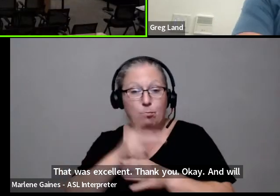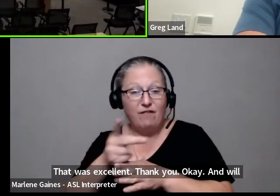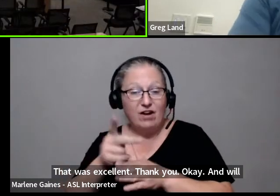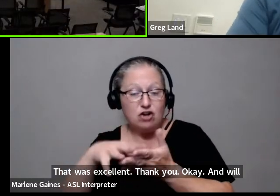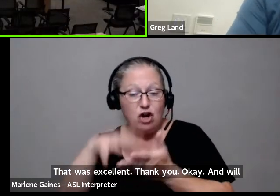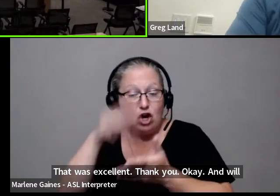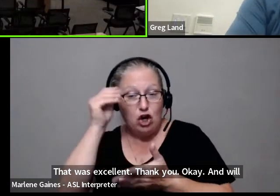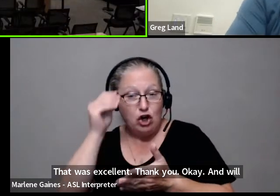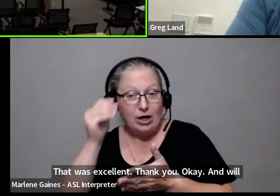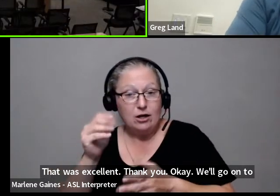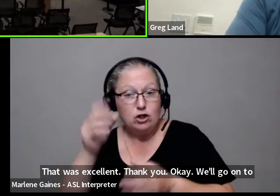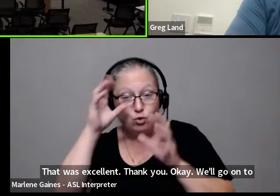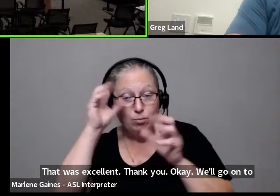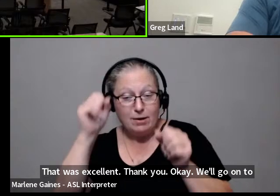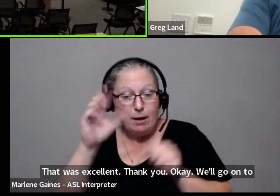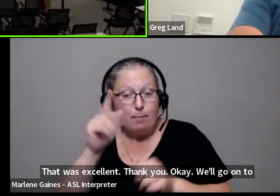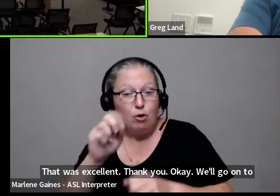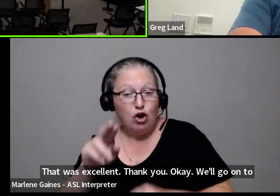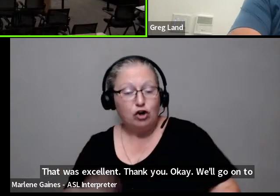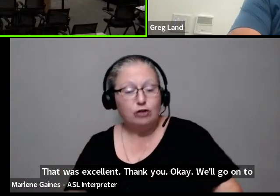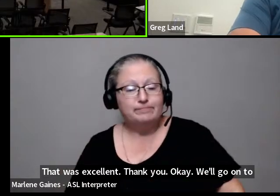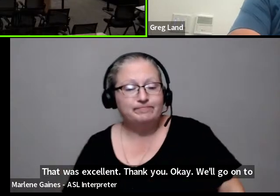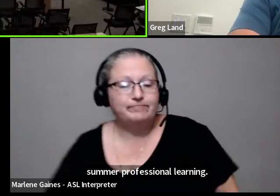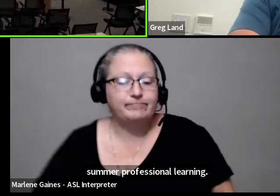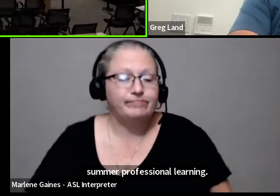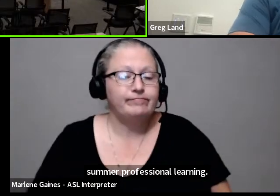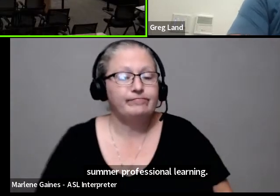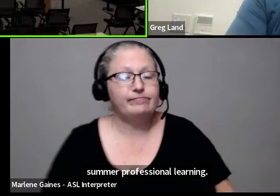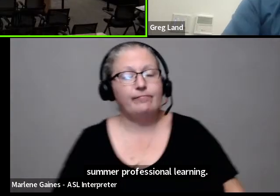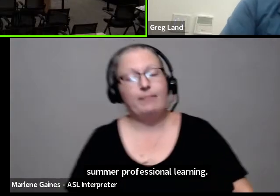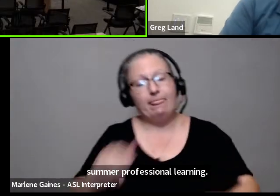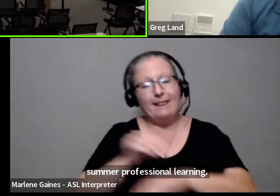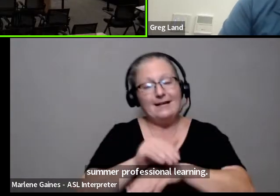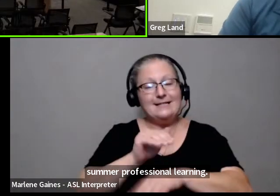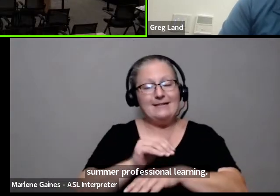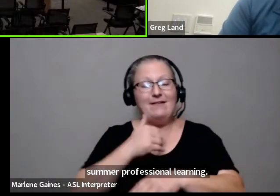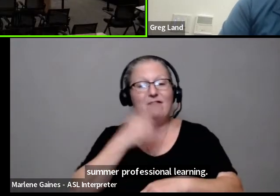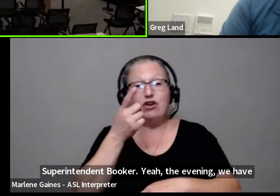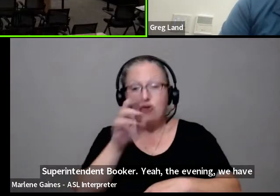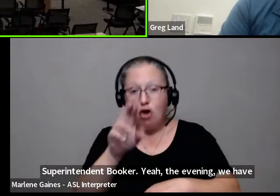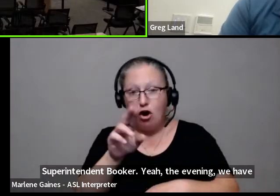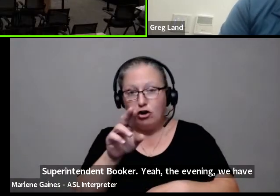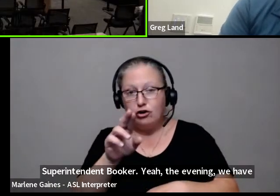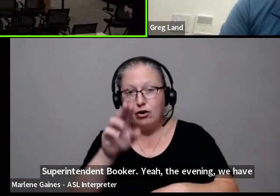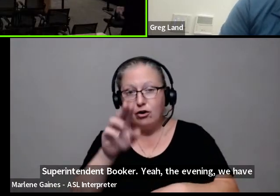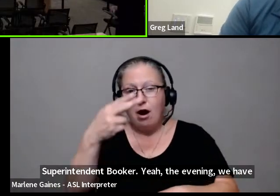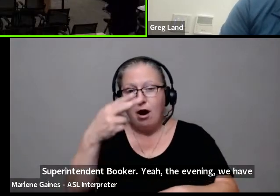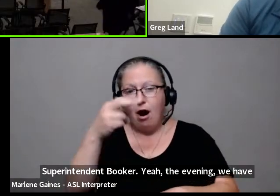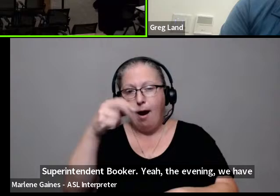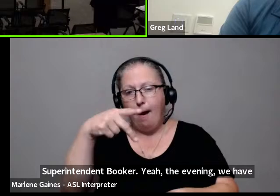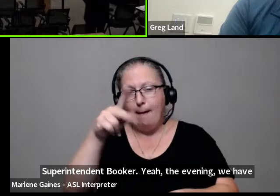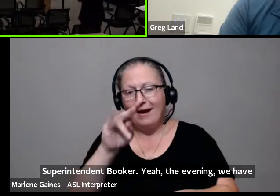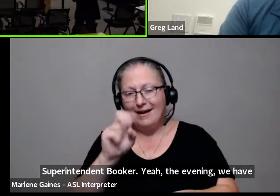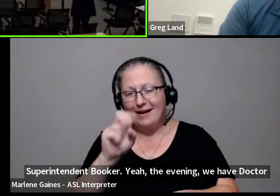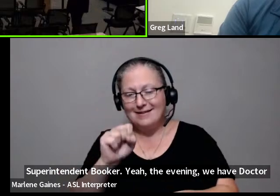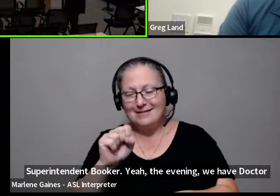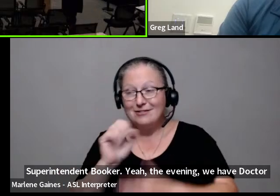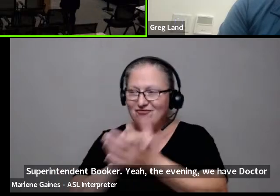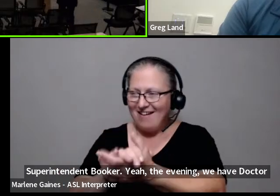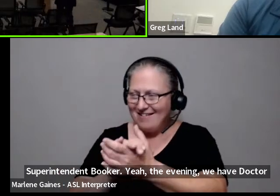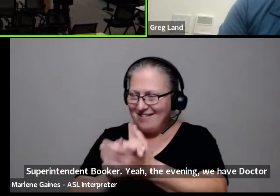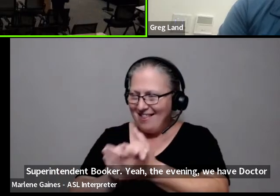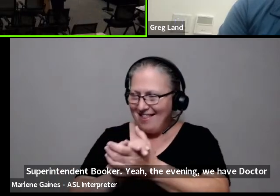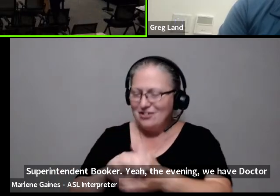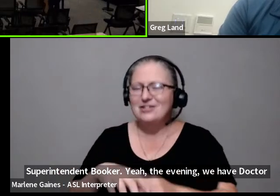learning. Superintendent Booker. Yeah, this evening we have Dr. Hopkins here.